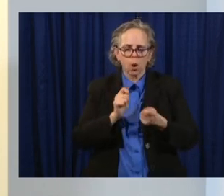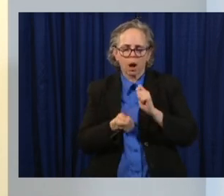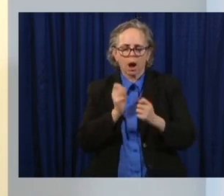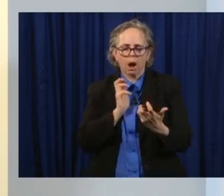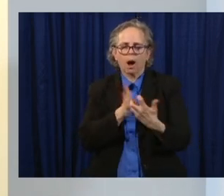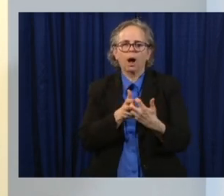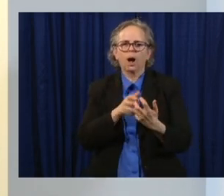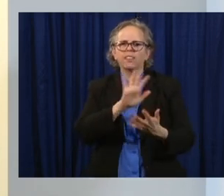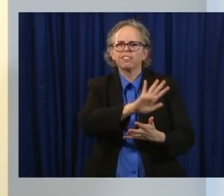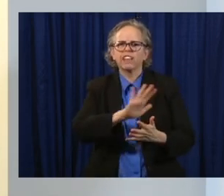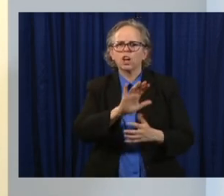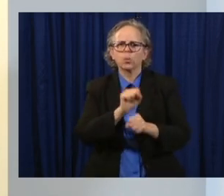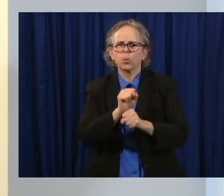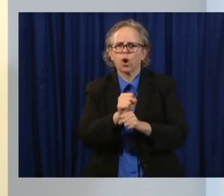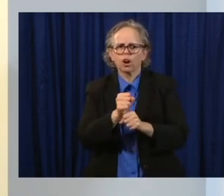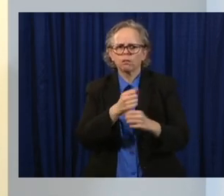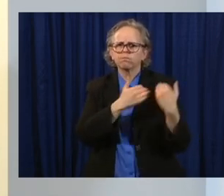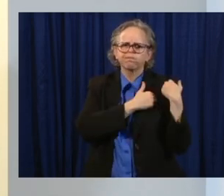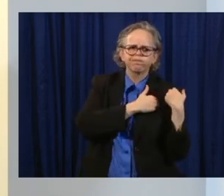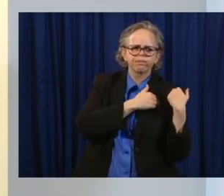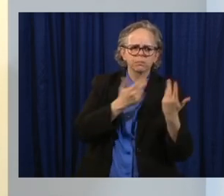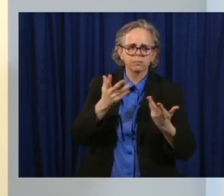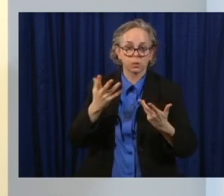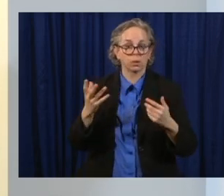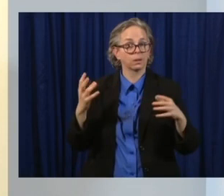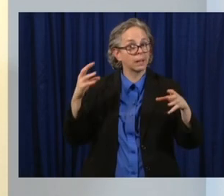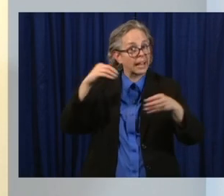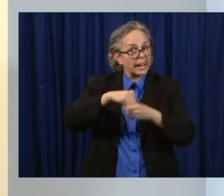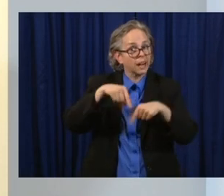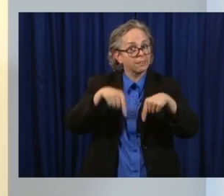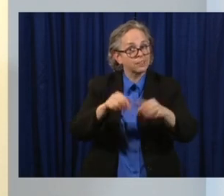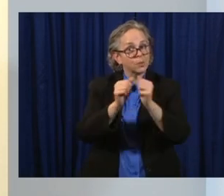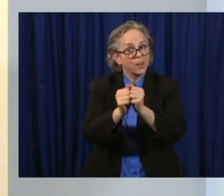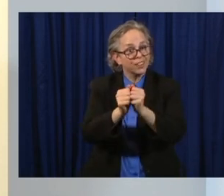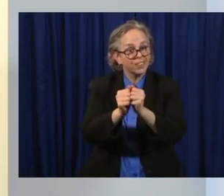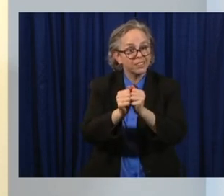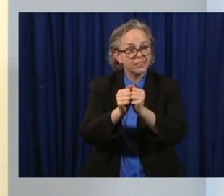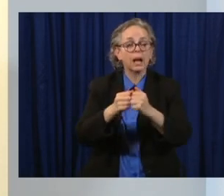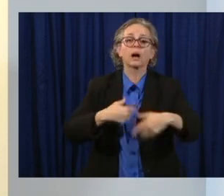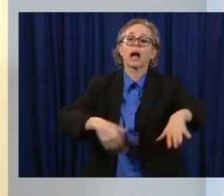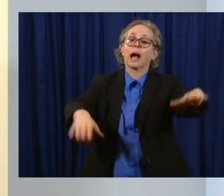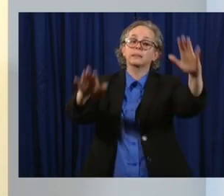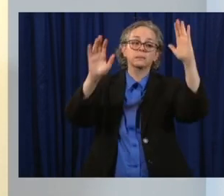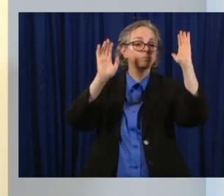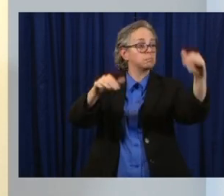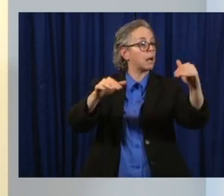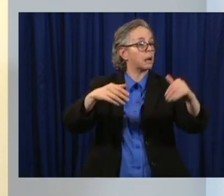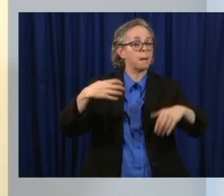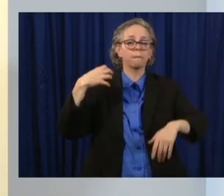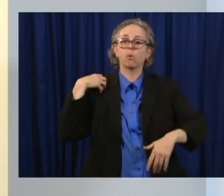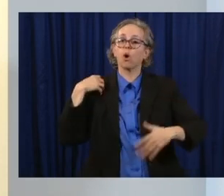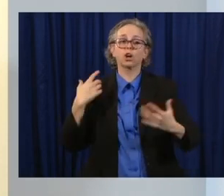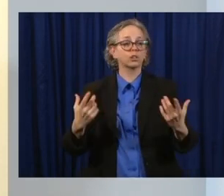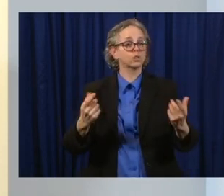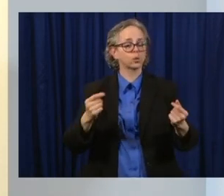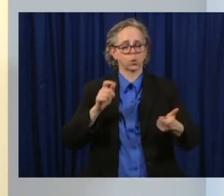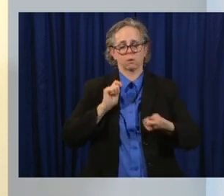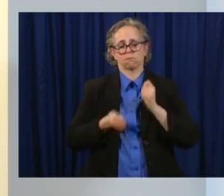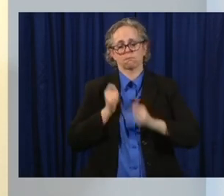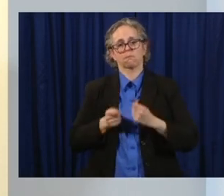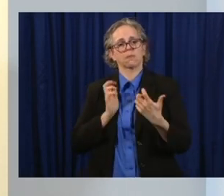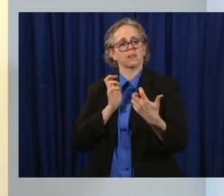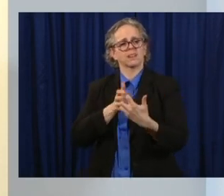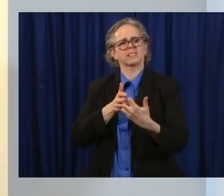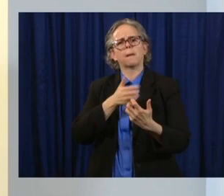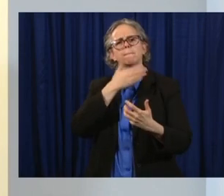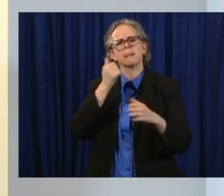are all in this together. We expect the employers to do their best job at accommodating people in this environment